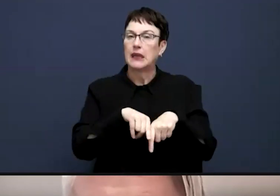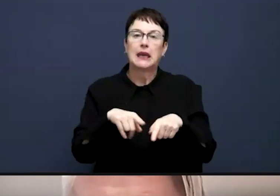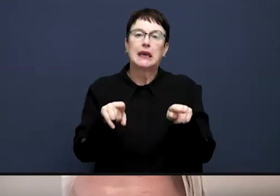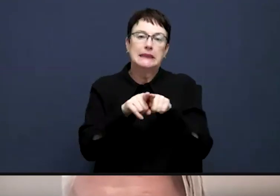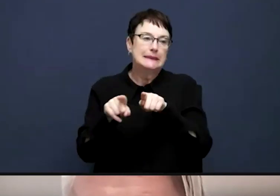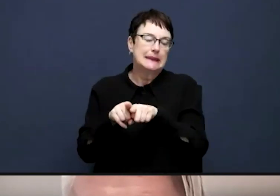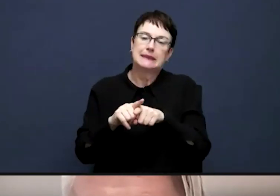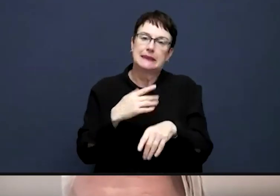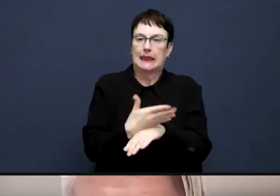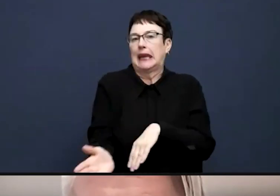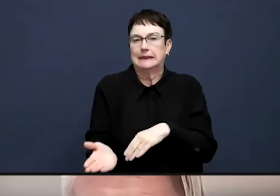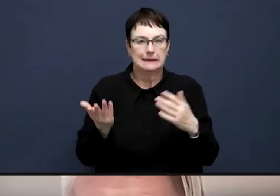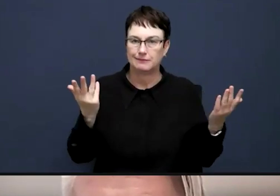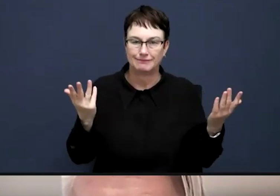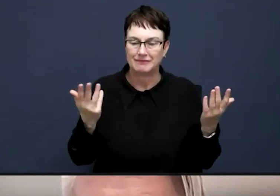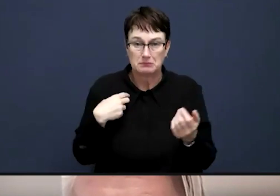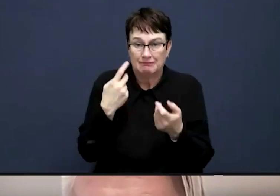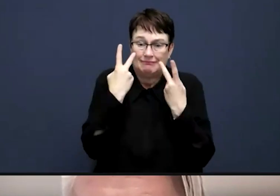publishers.